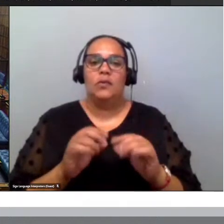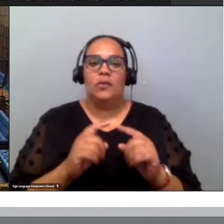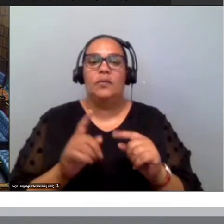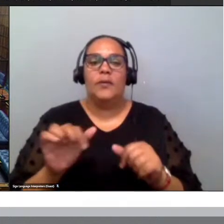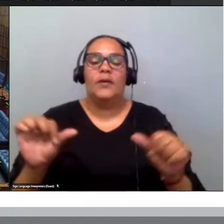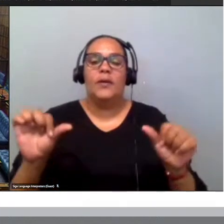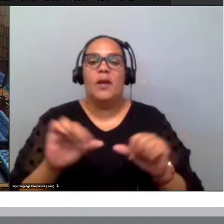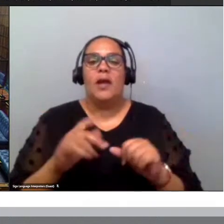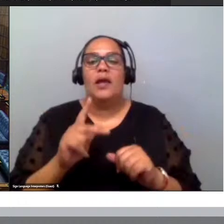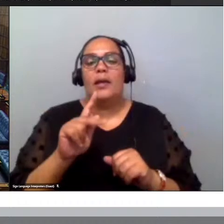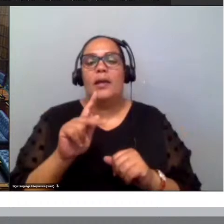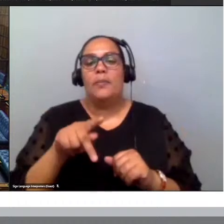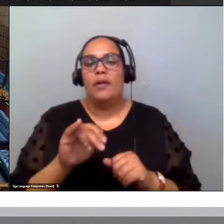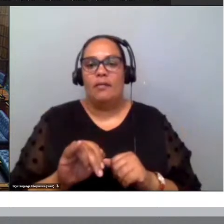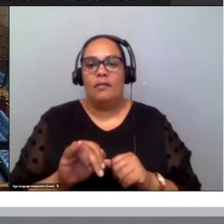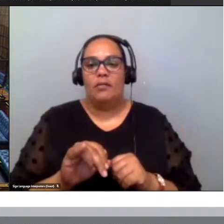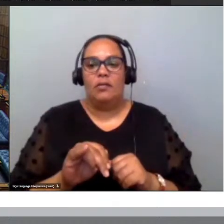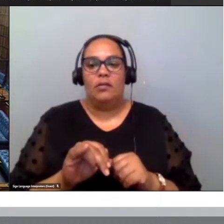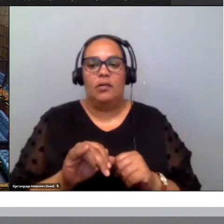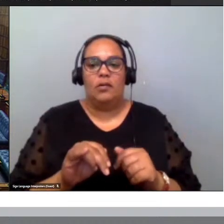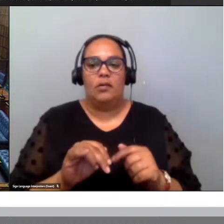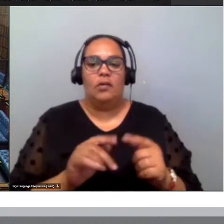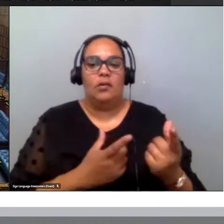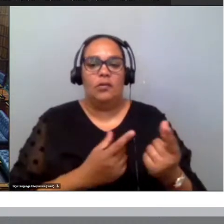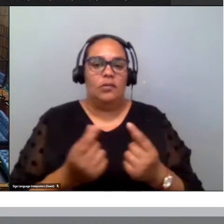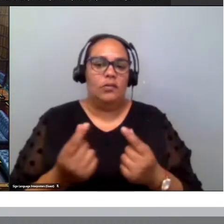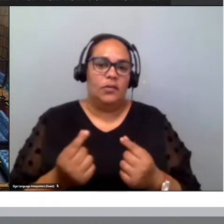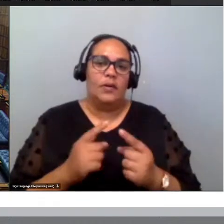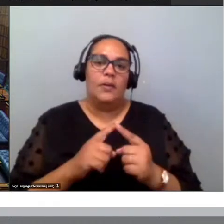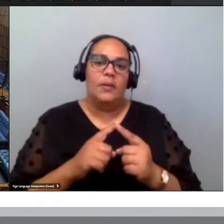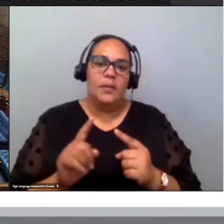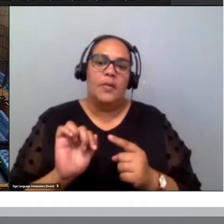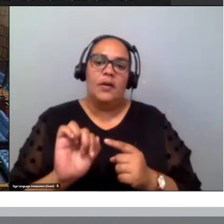the kpis um